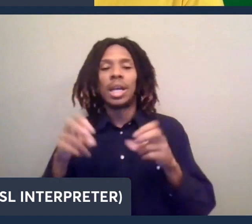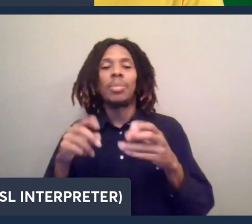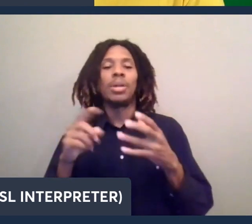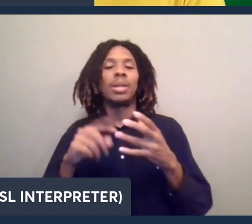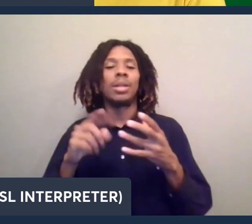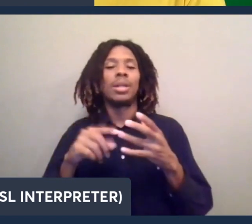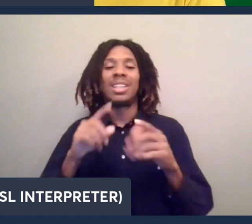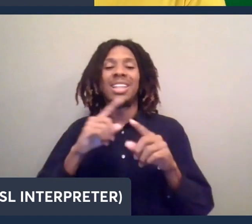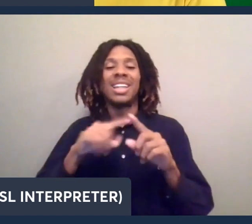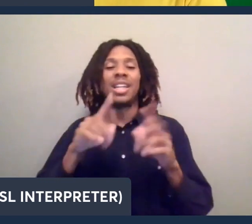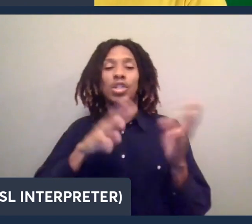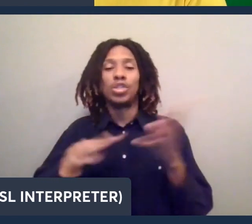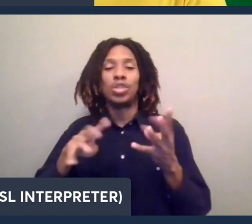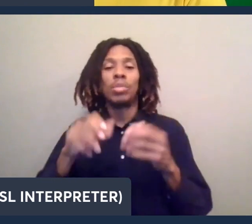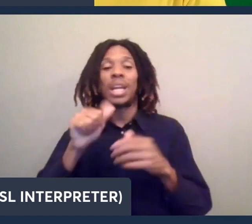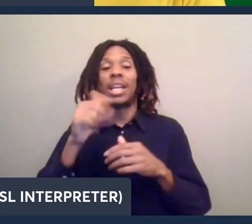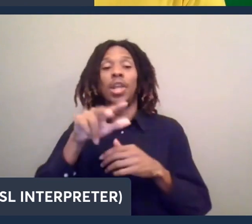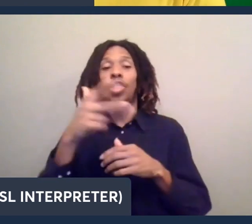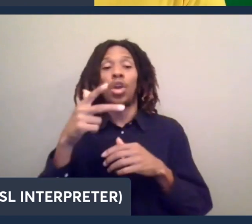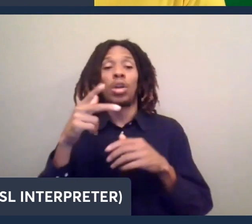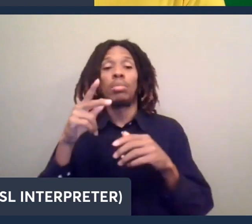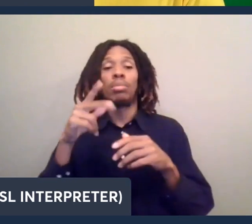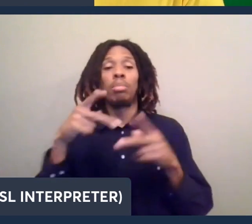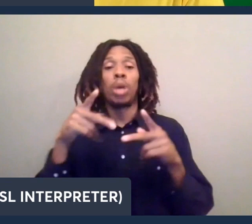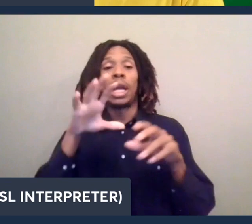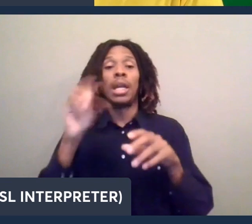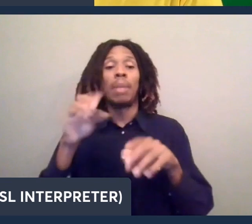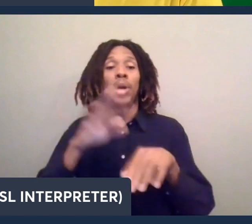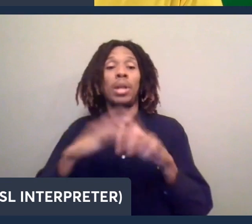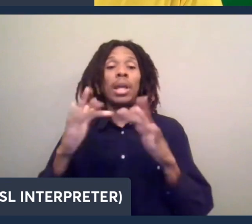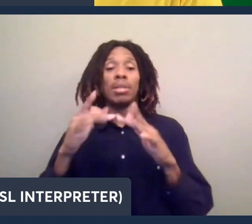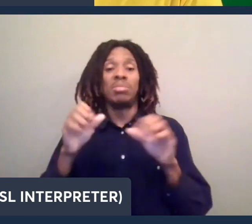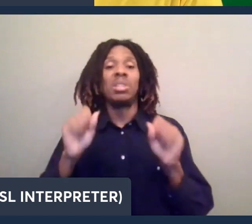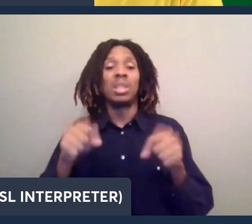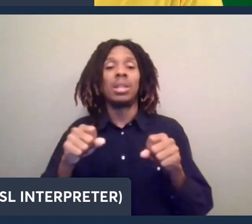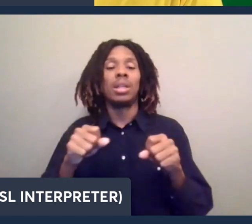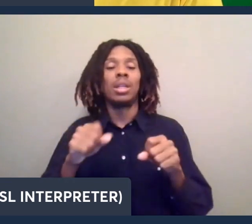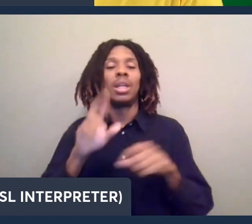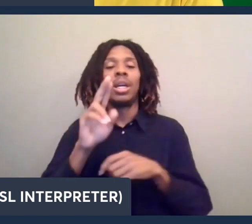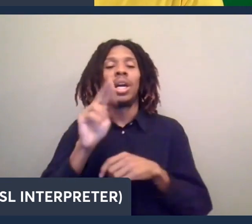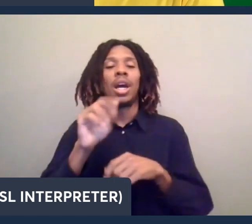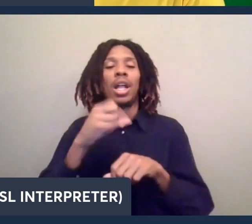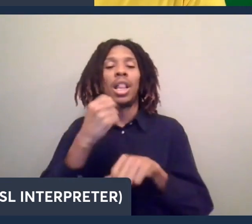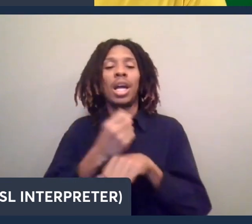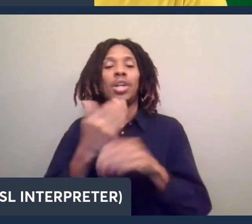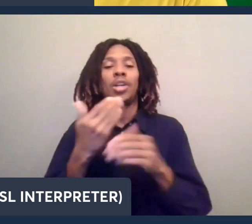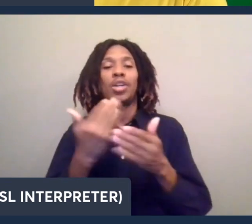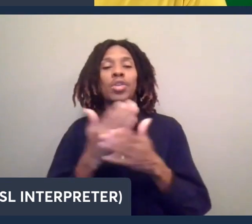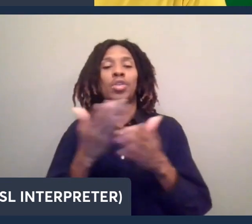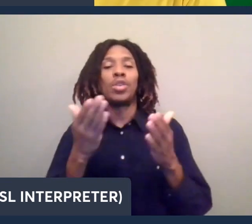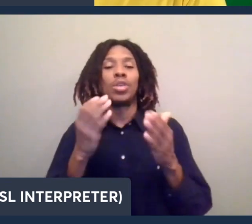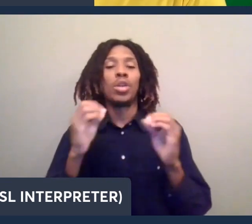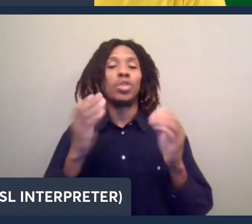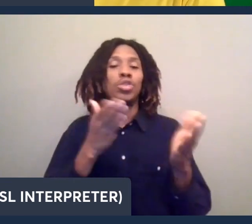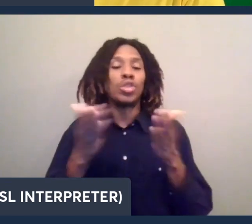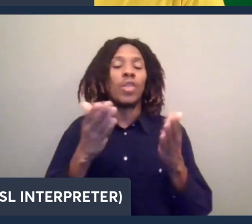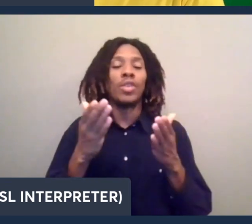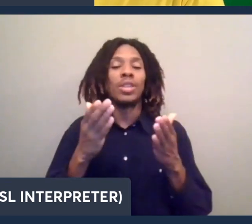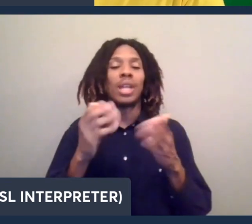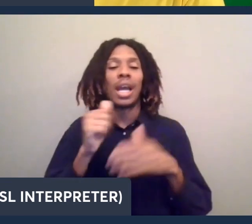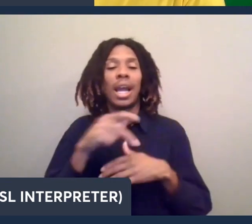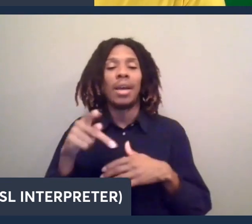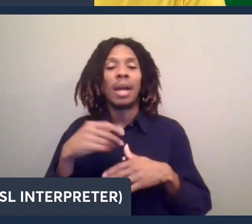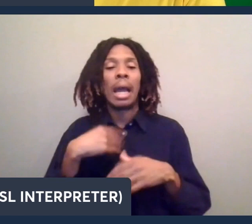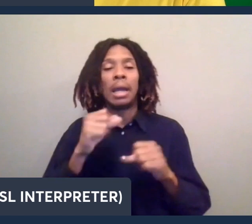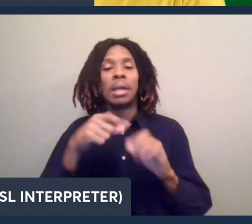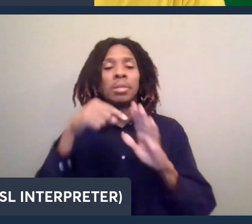any third-party API on the internet. So this unlocks new serverless applications for our customers, and I'm happy to get into a little